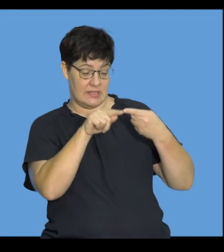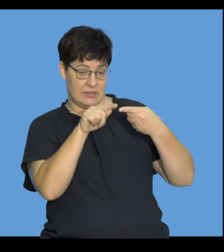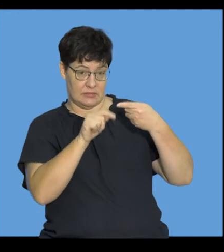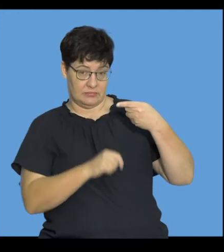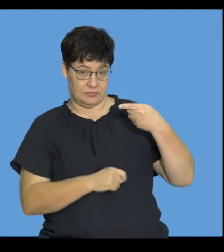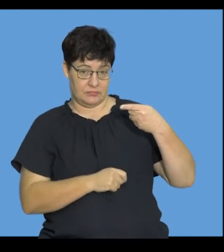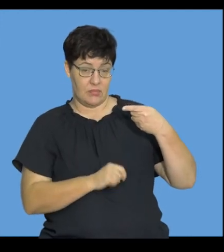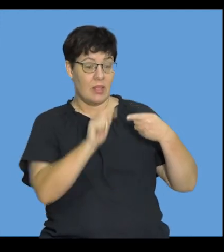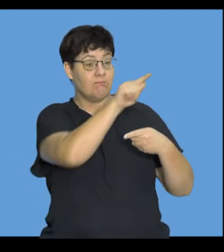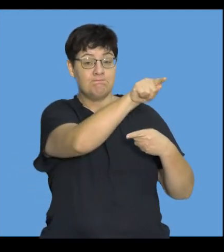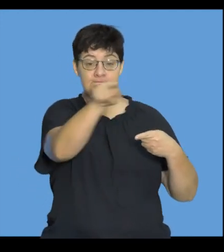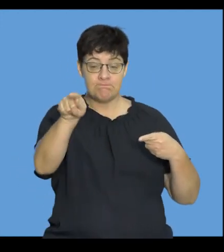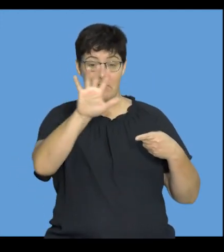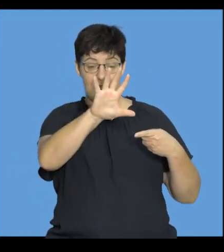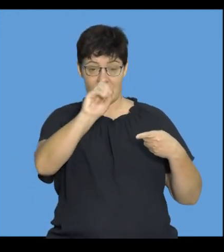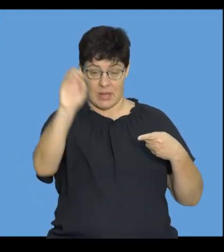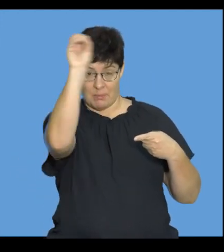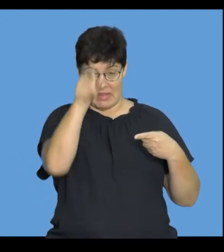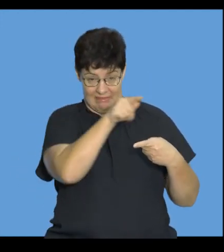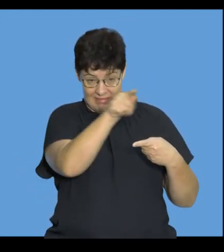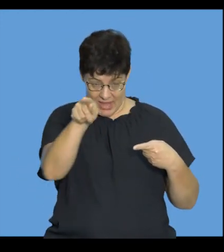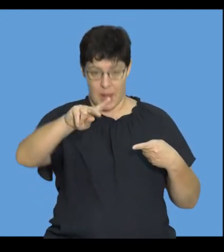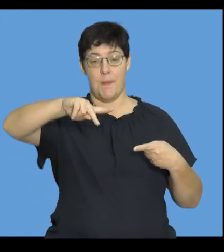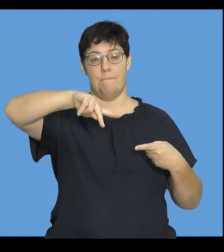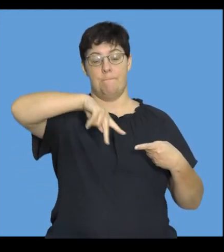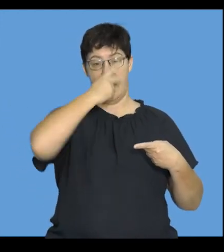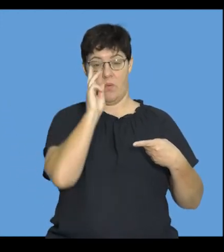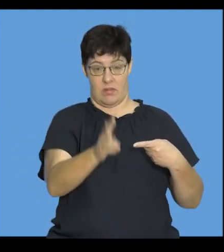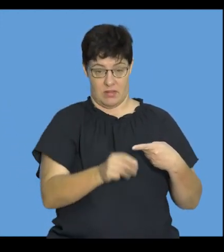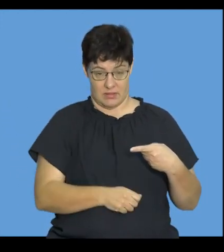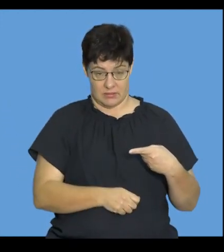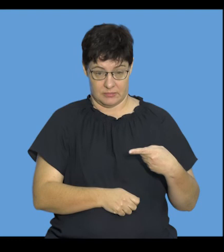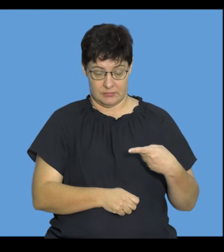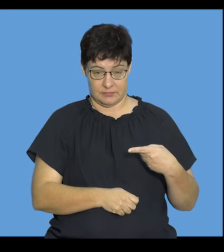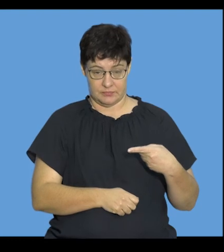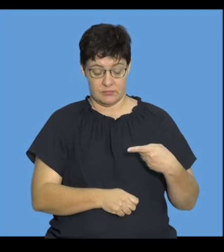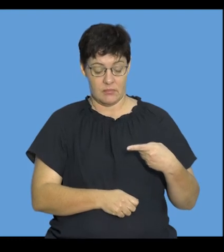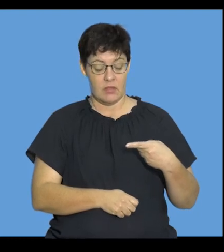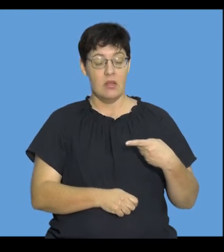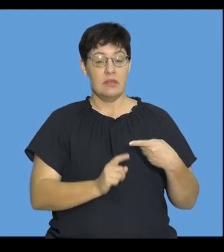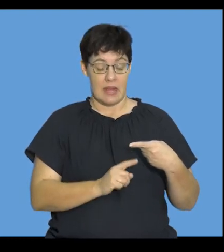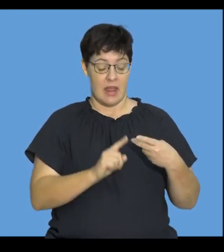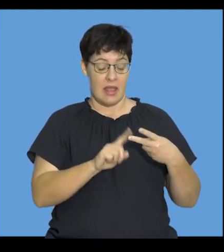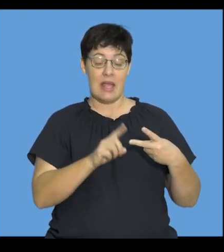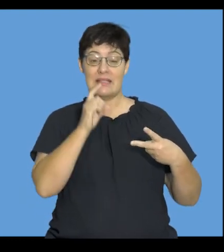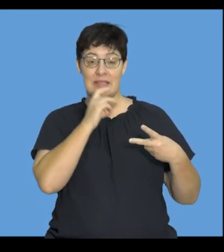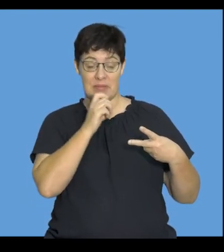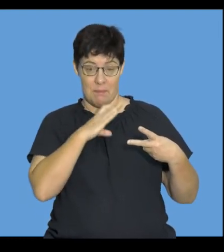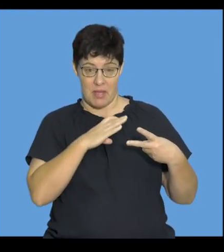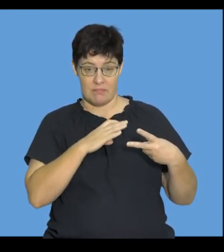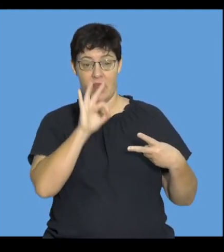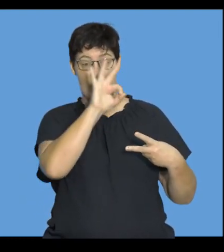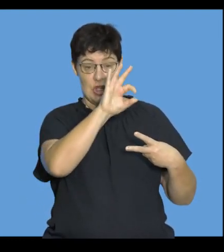had 50% of our debtors settling, right? Then we said September was